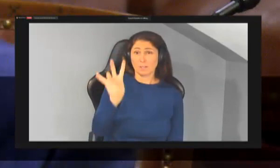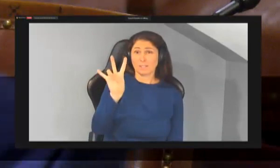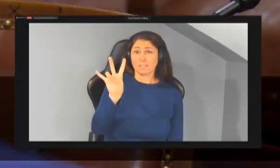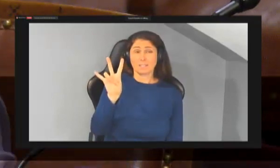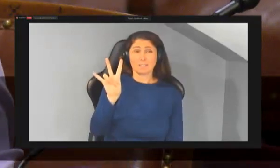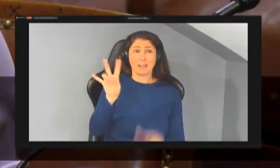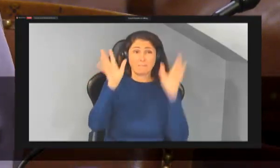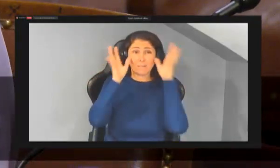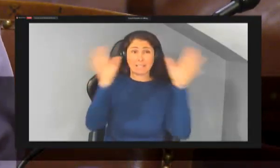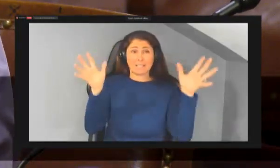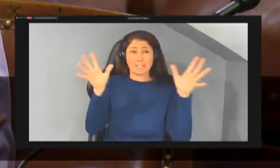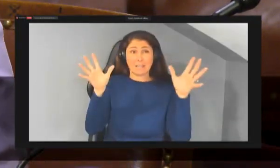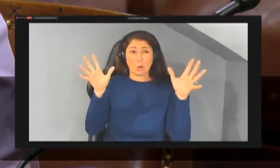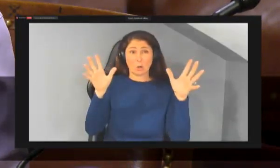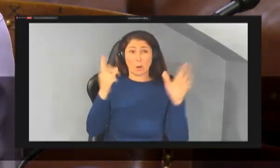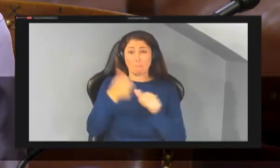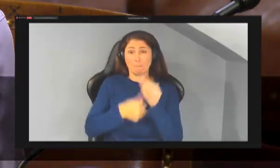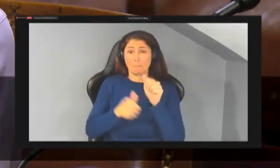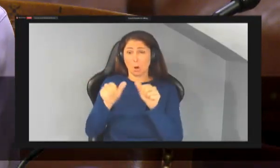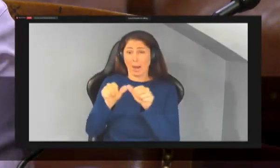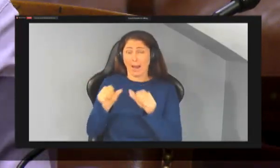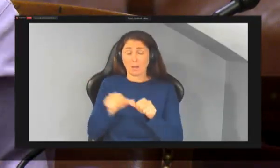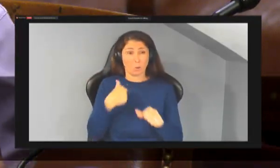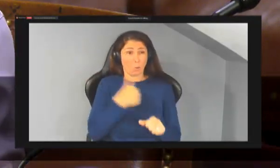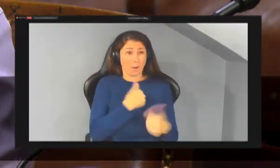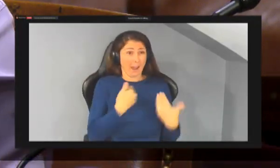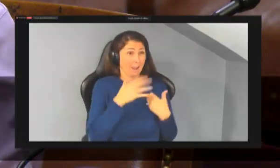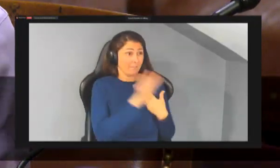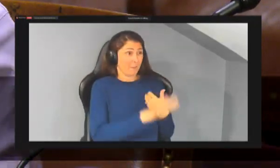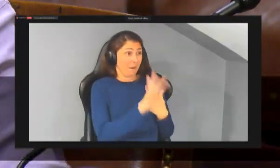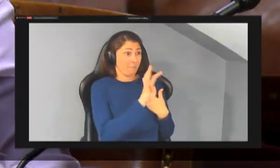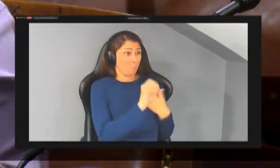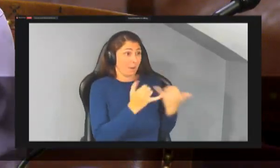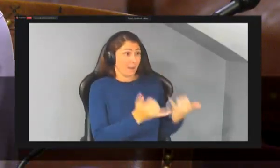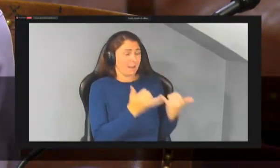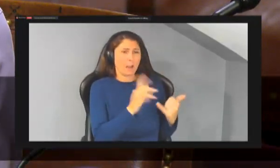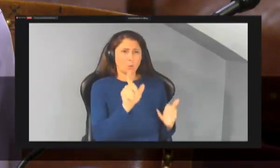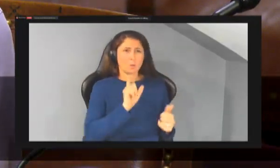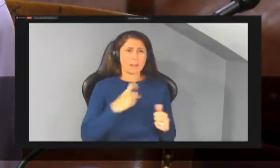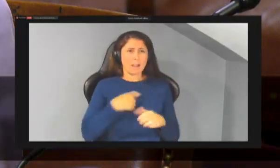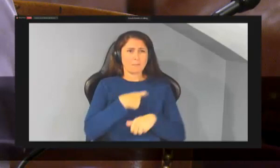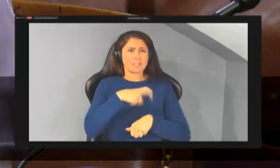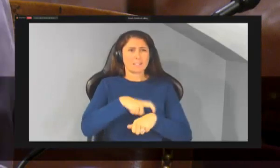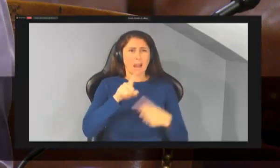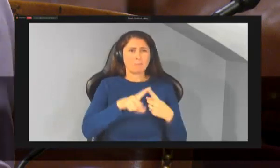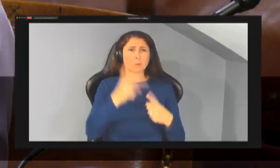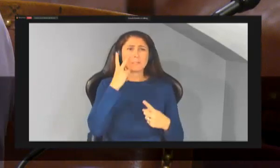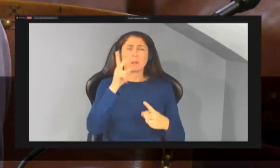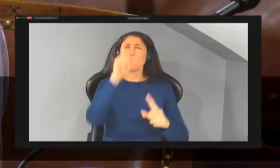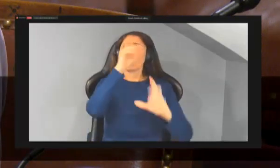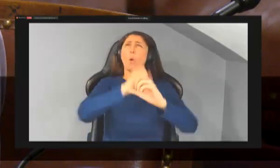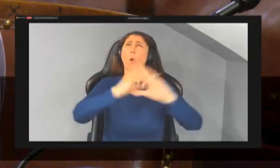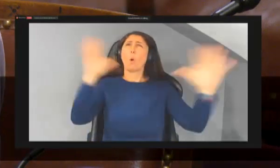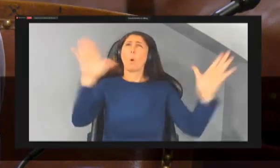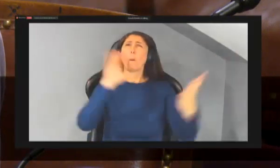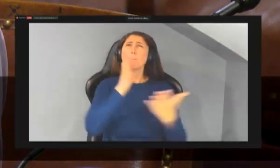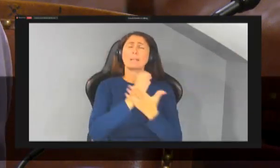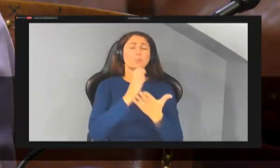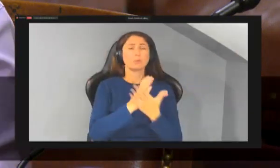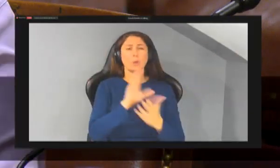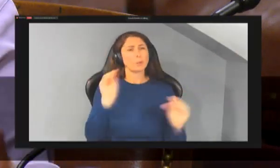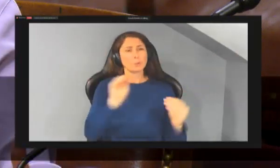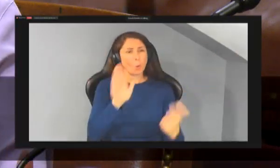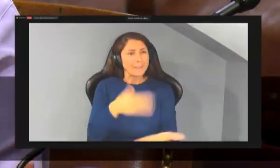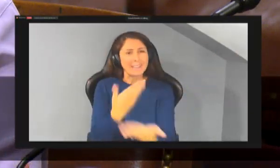got about 40. You know, it'll give us some time to think about what the whole picture would look like, but there is no getting to the whole